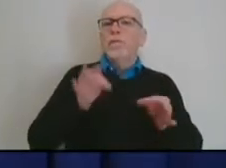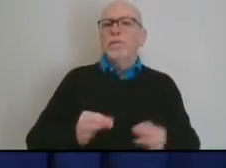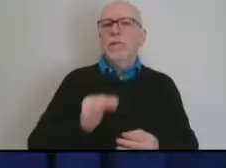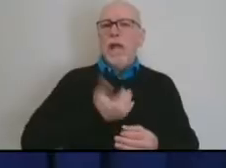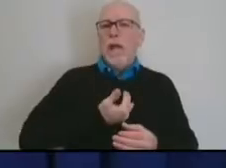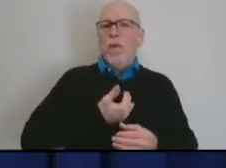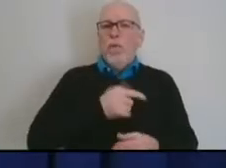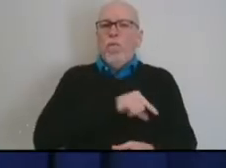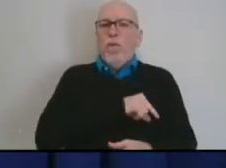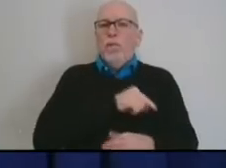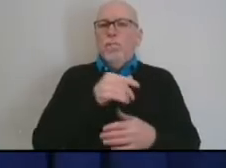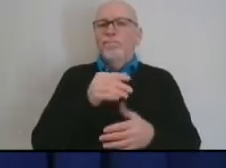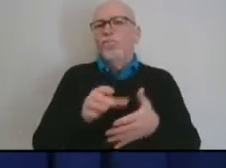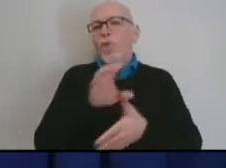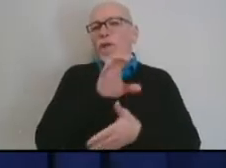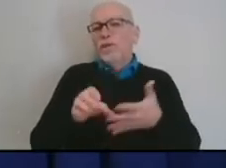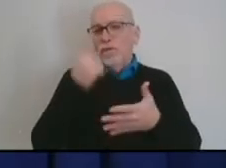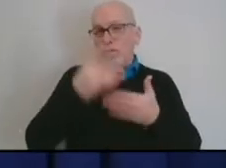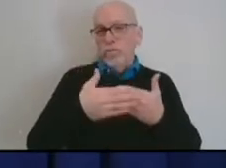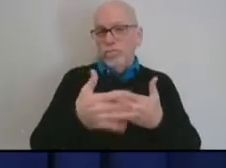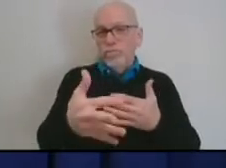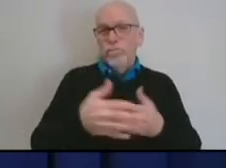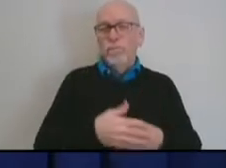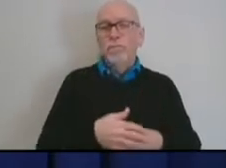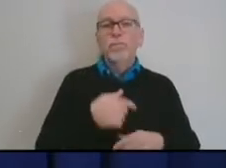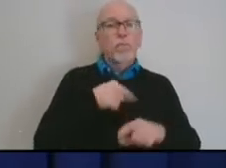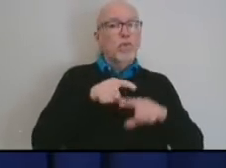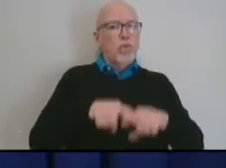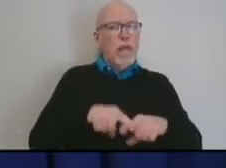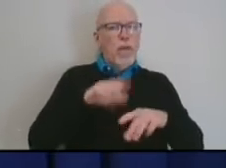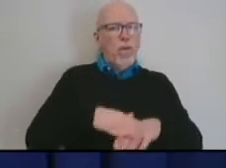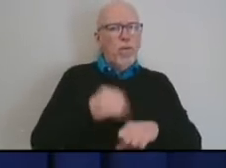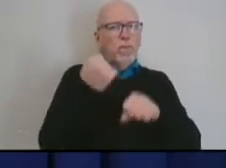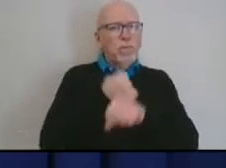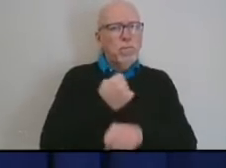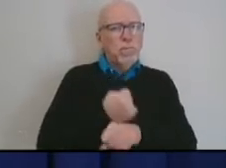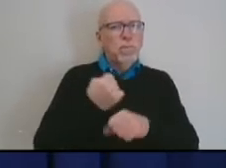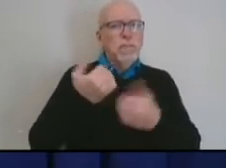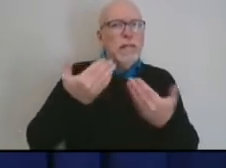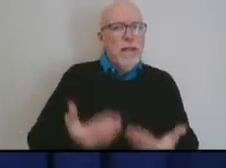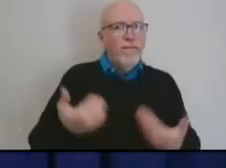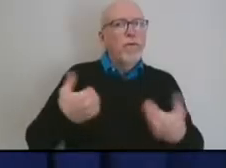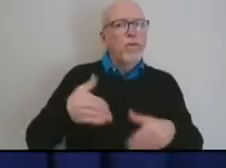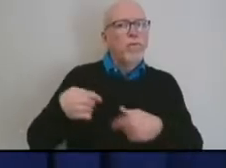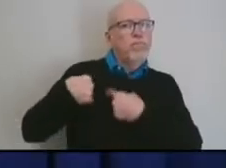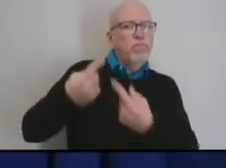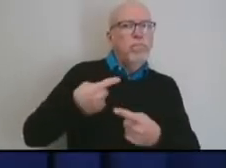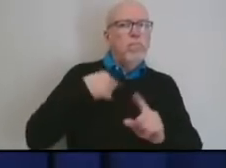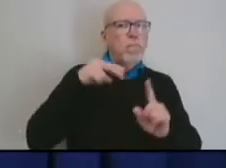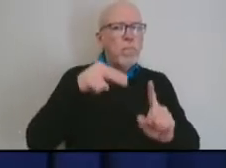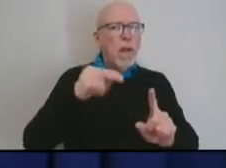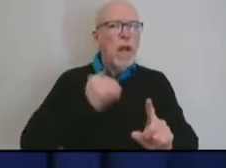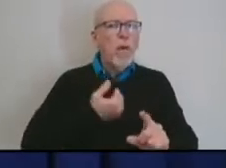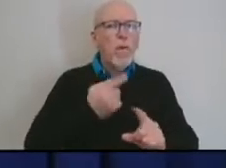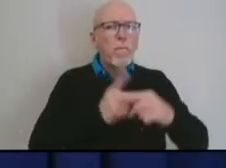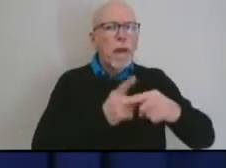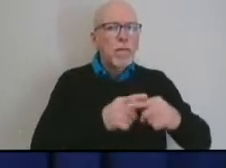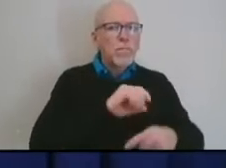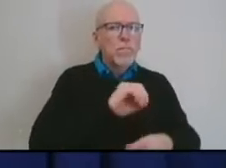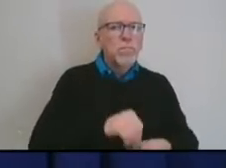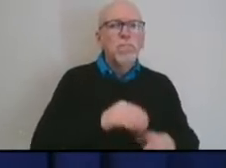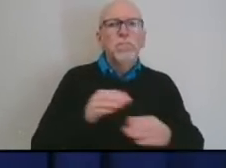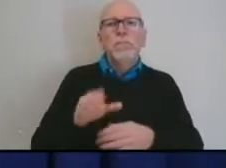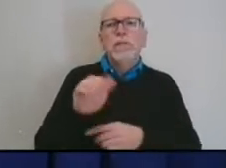going forward. We have relied heavily on data throughout this pandemic, monitoring our positivity rate, case incidents, and deaths